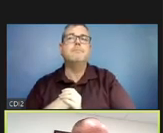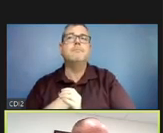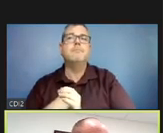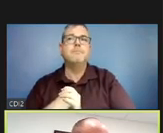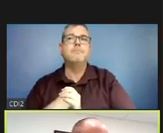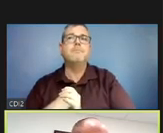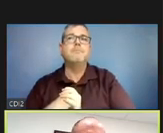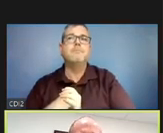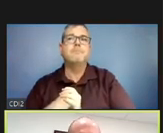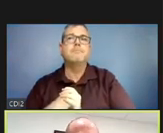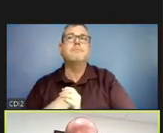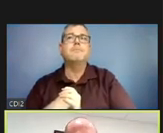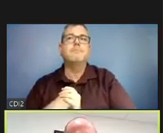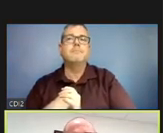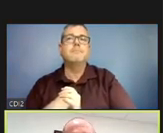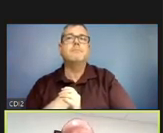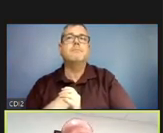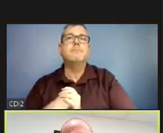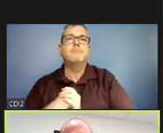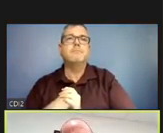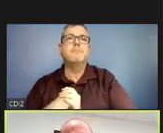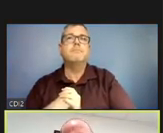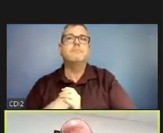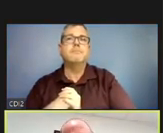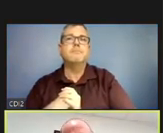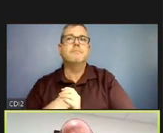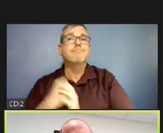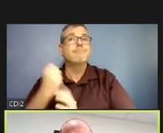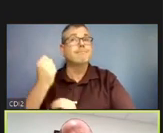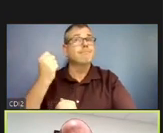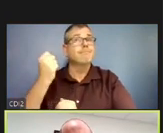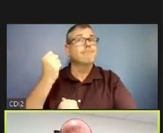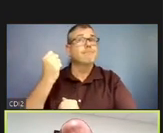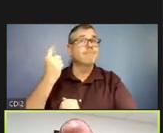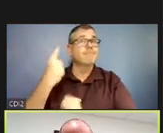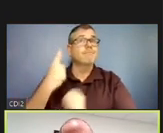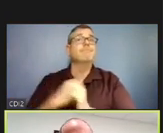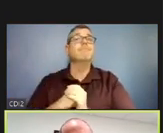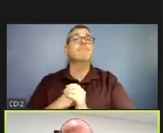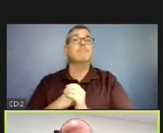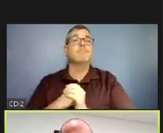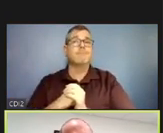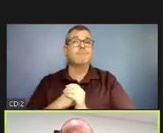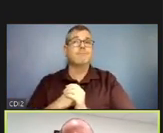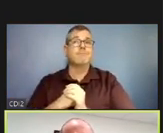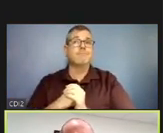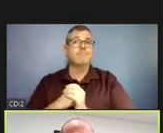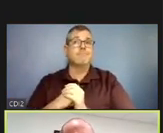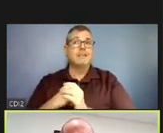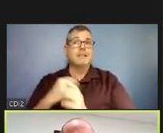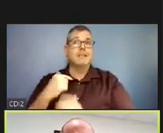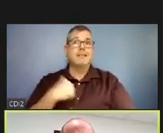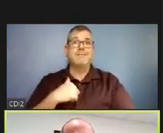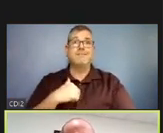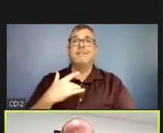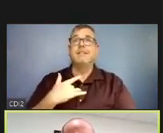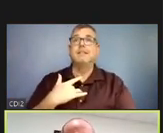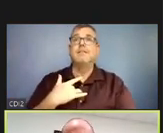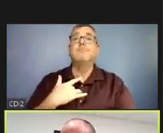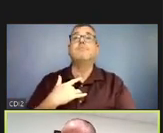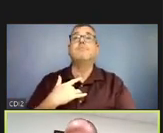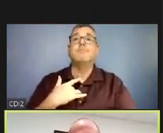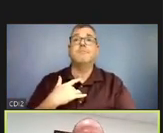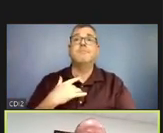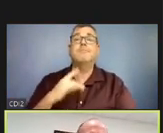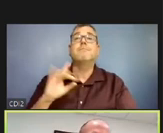To the population, but we believe this is 8% full, and we will